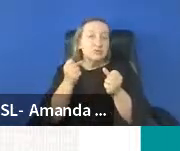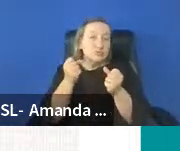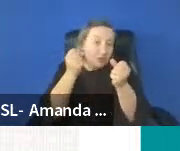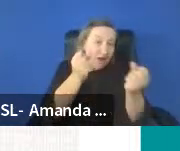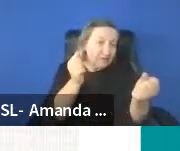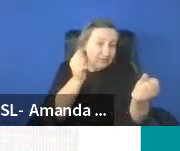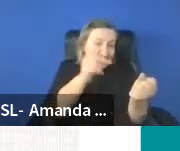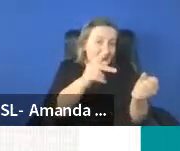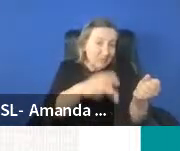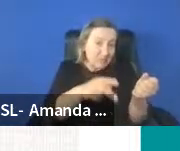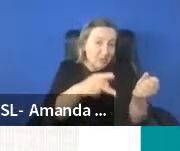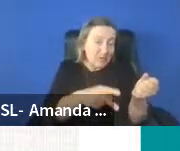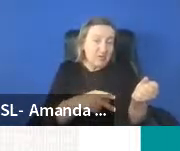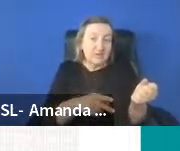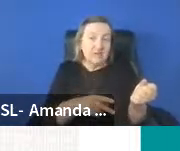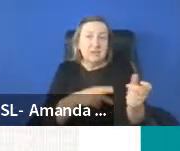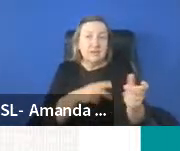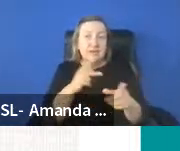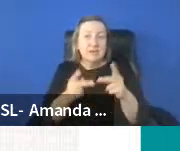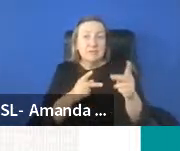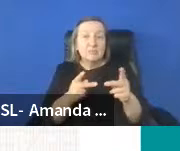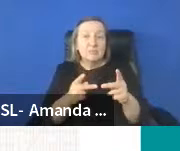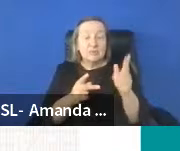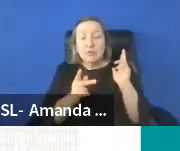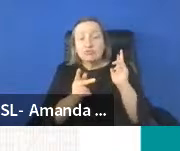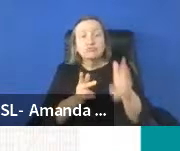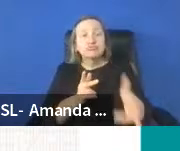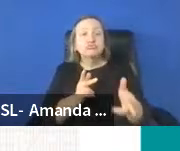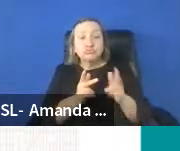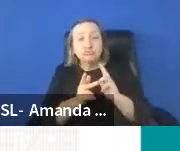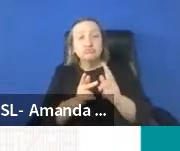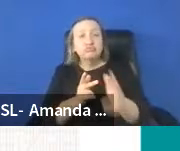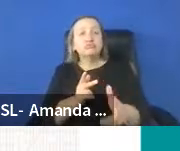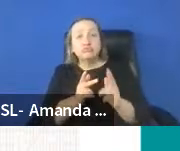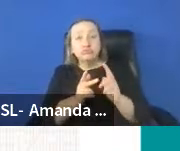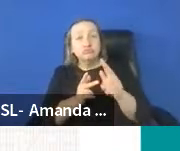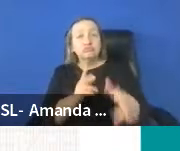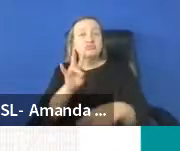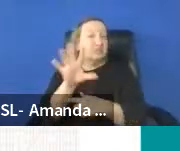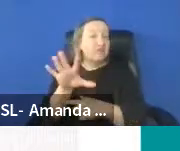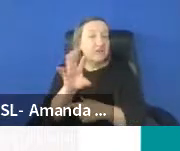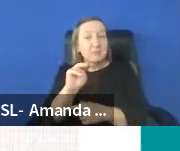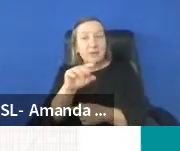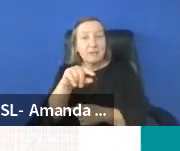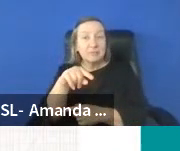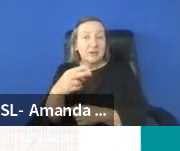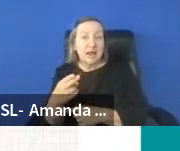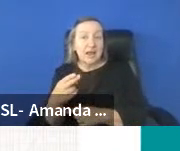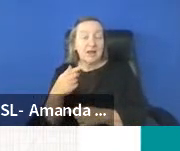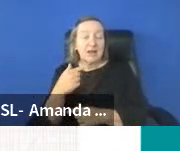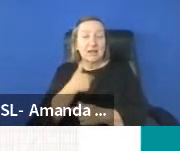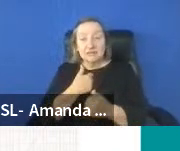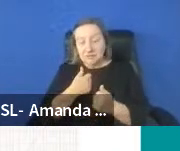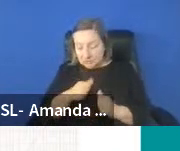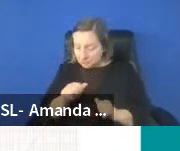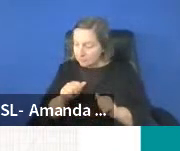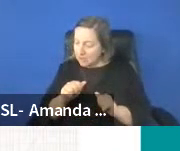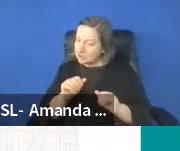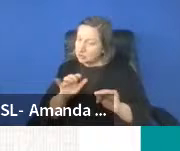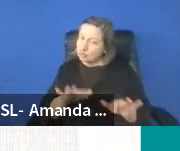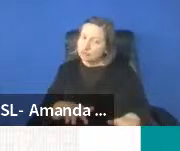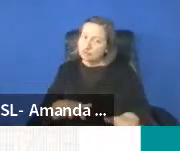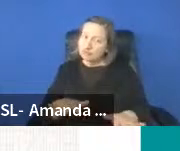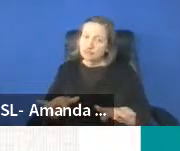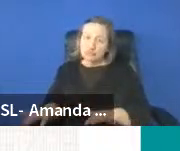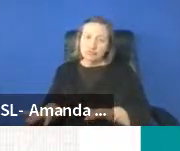Portland, and people were just going past me doing 75 miles an hour. I was trying to take it easy,